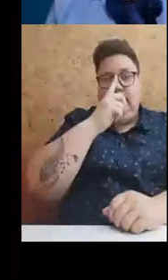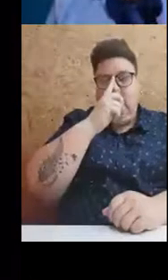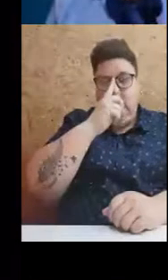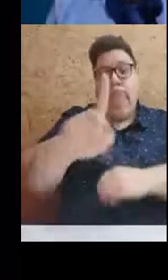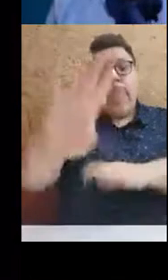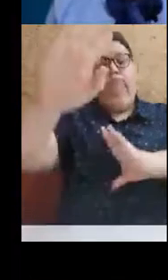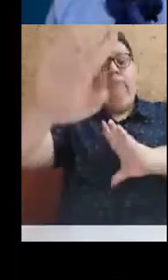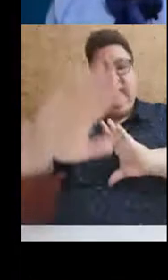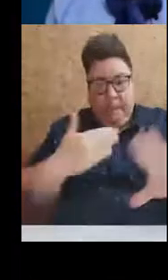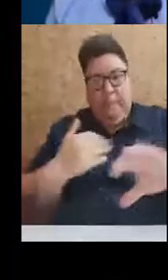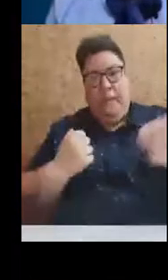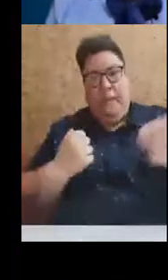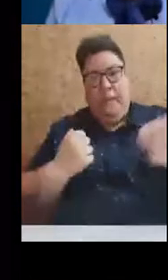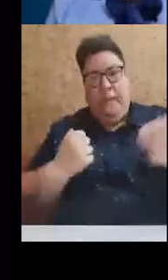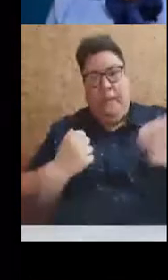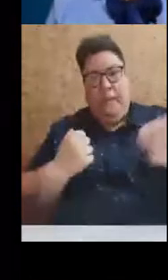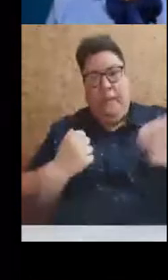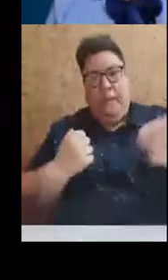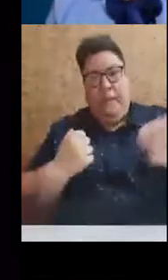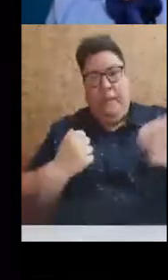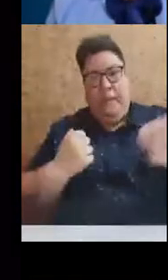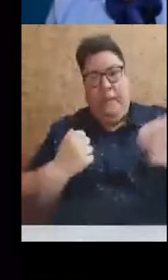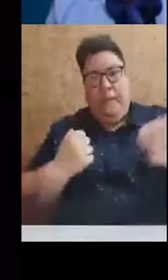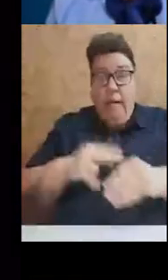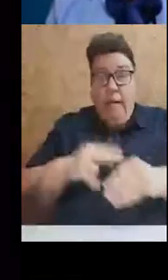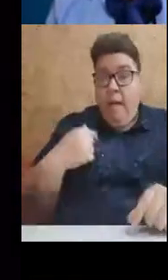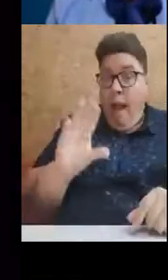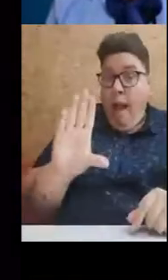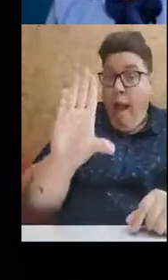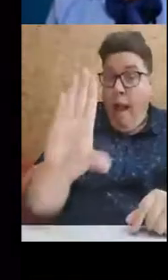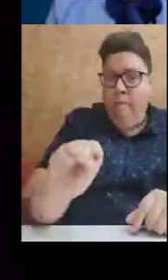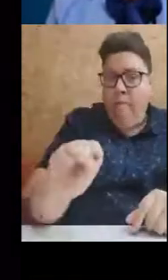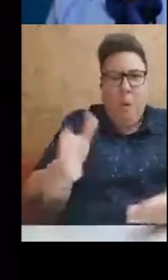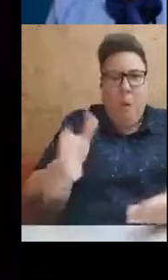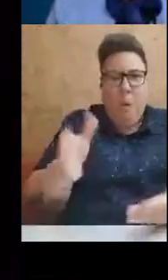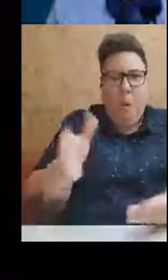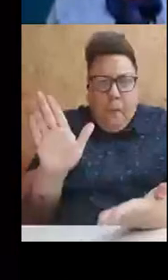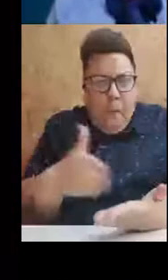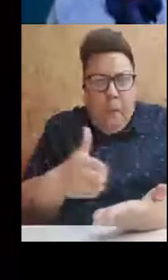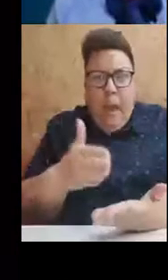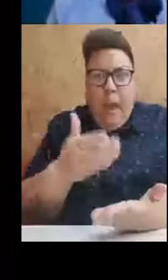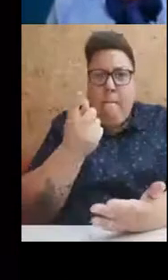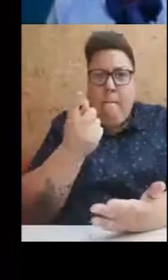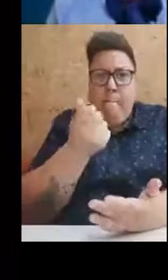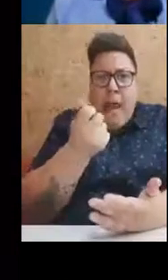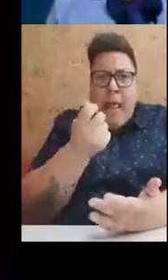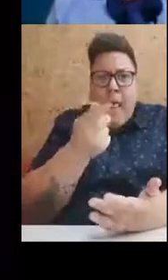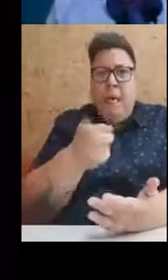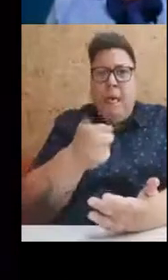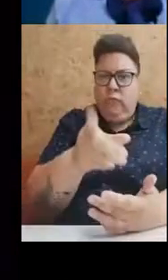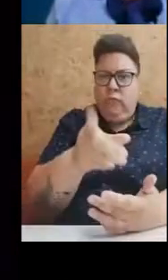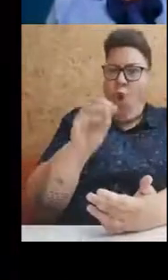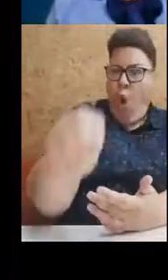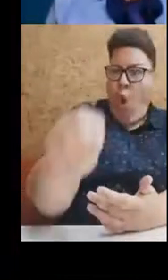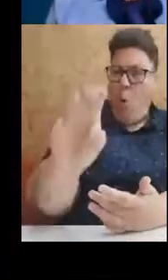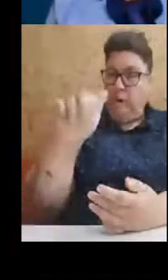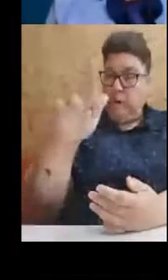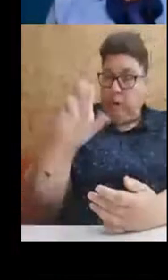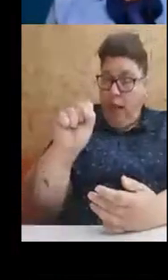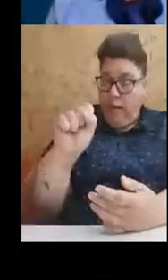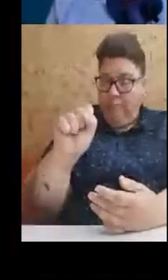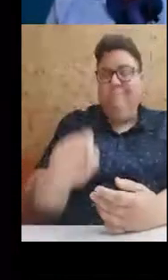supporting documents. If I do have outstanding monies that I need to pay SARS, I will either try to pay it